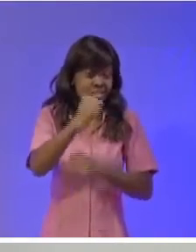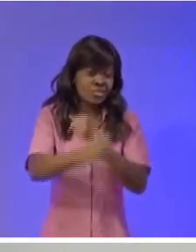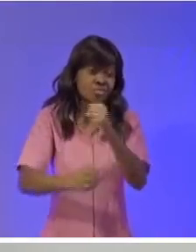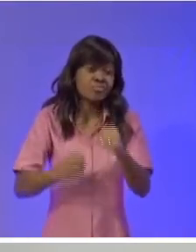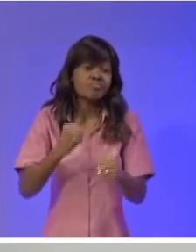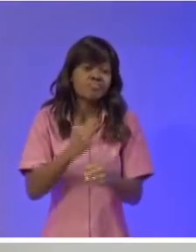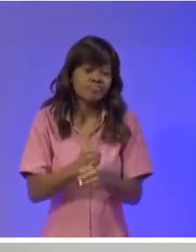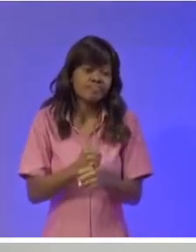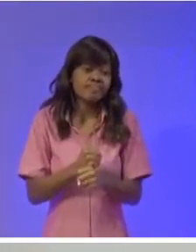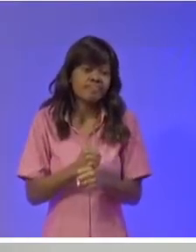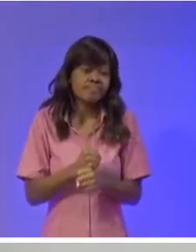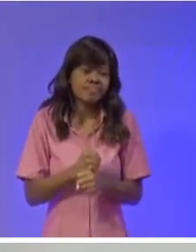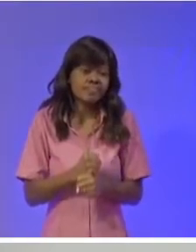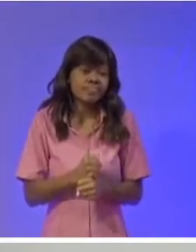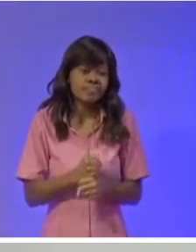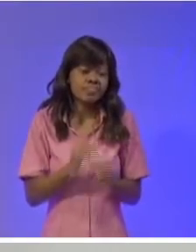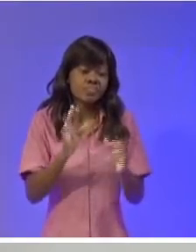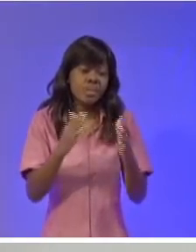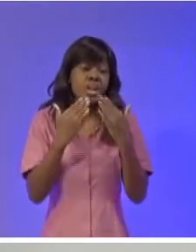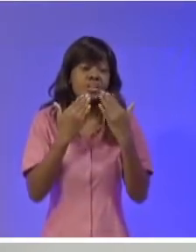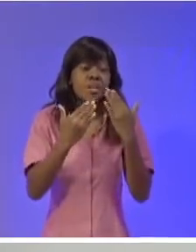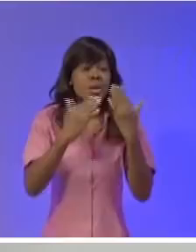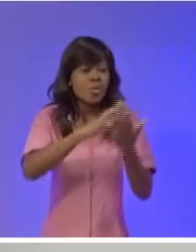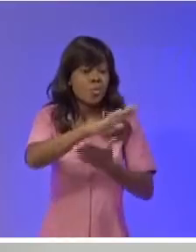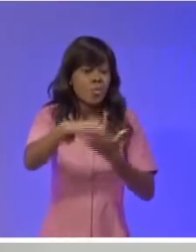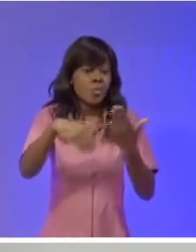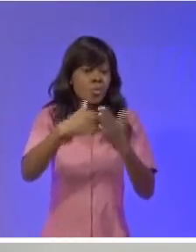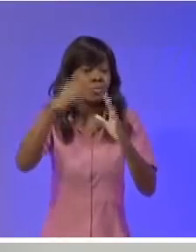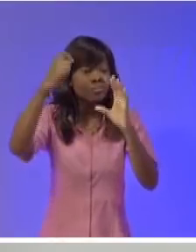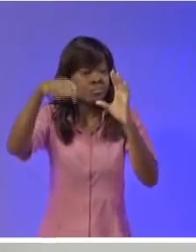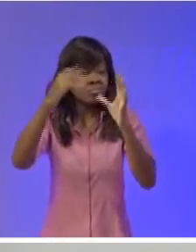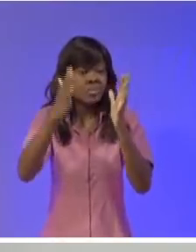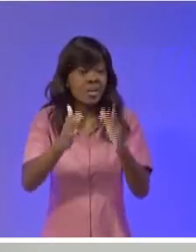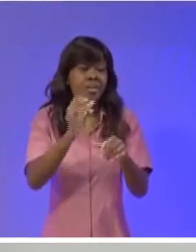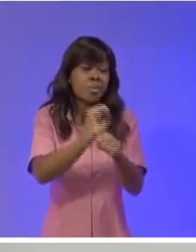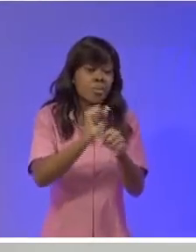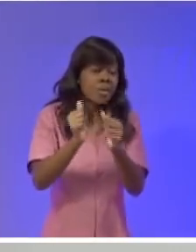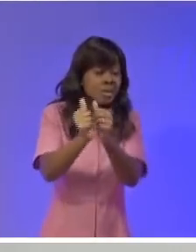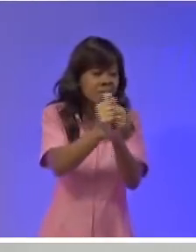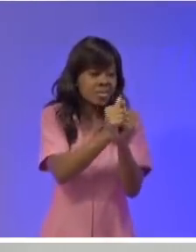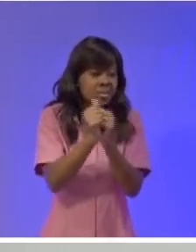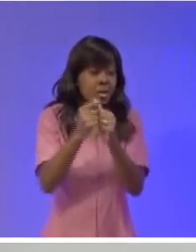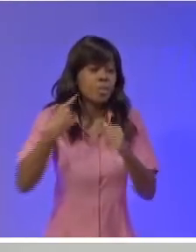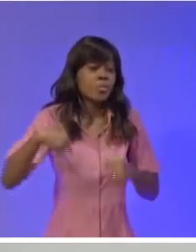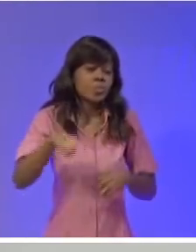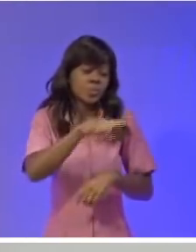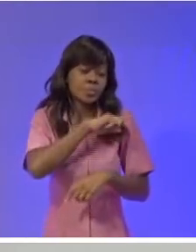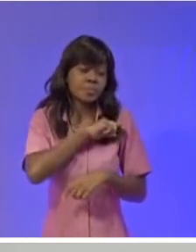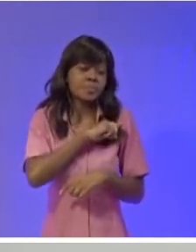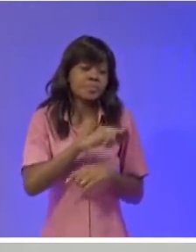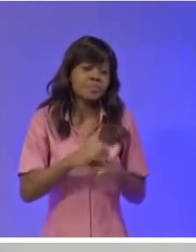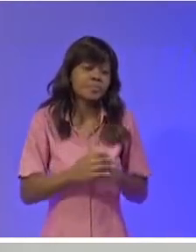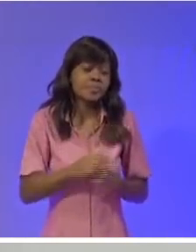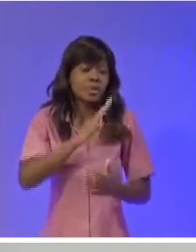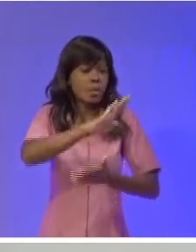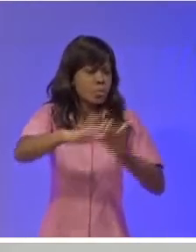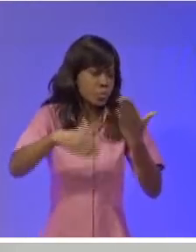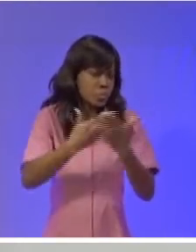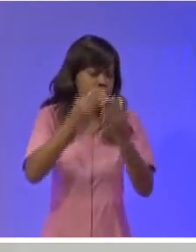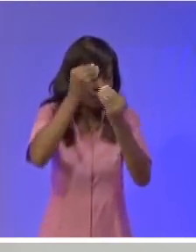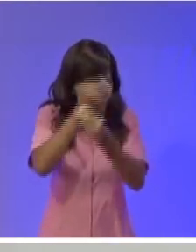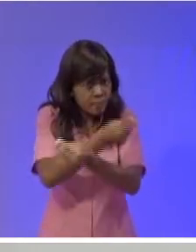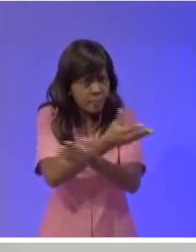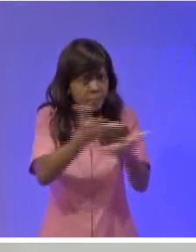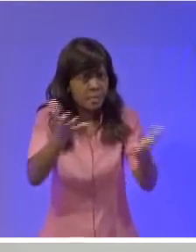media for working with us, carrying the stories. I want to wish everyone a very happy new year. But as we say that,